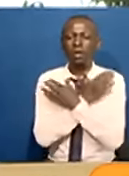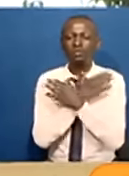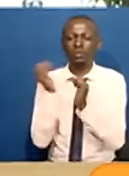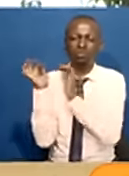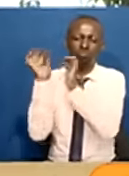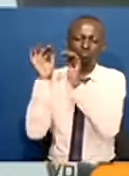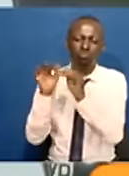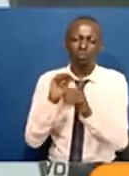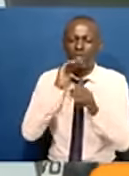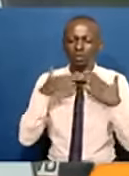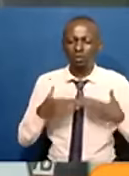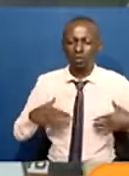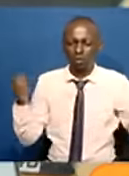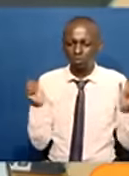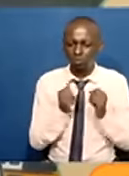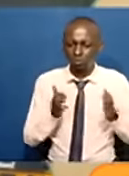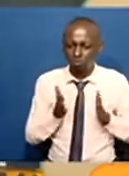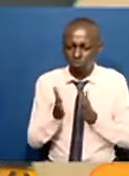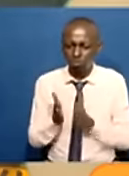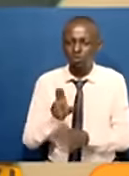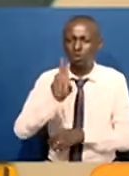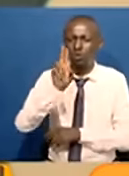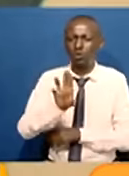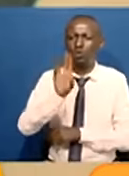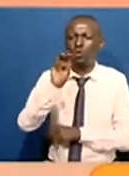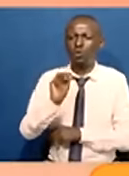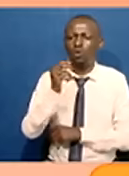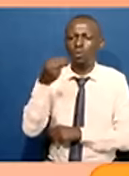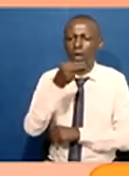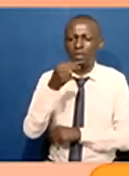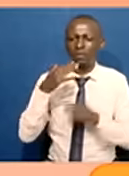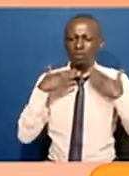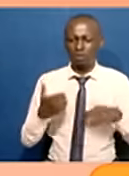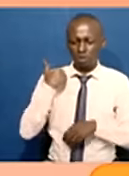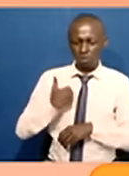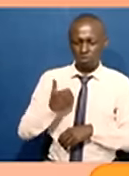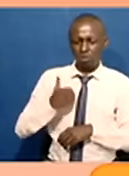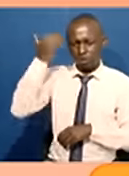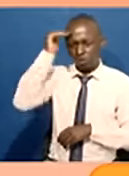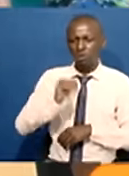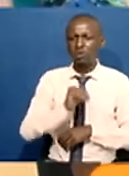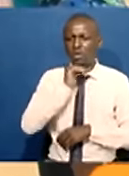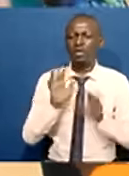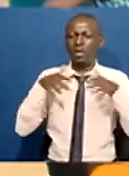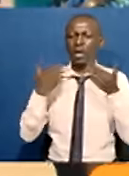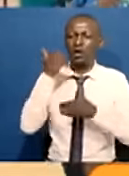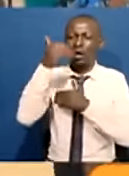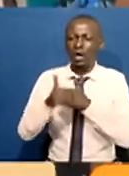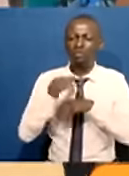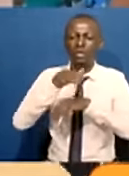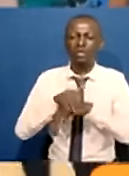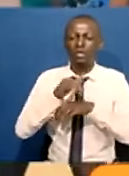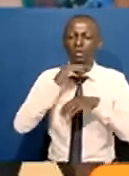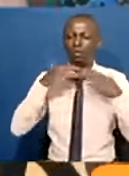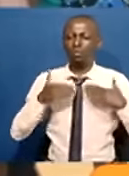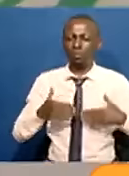a post-mortem exercise to determine the cause of death after she was discovered unresponsive in her bedroom. After